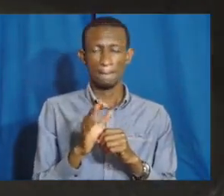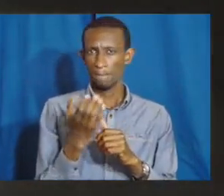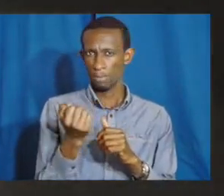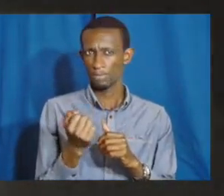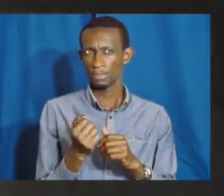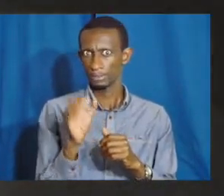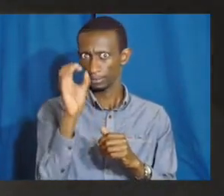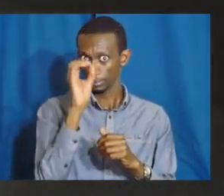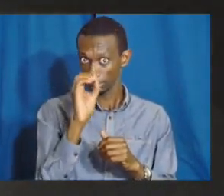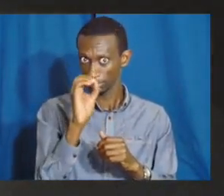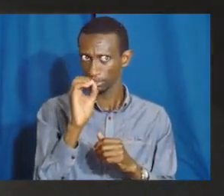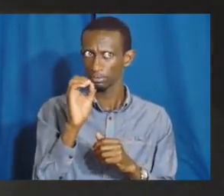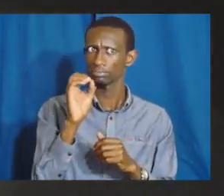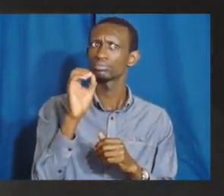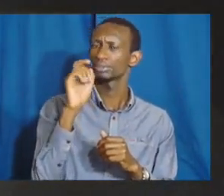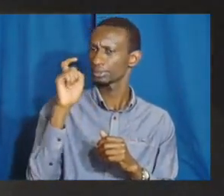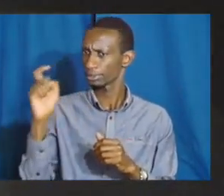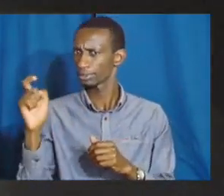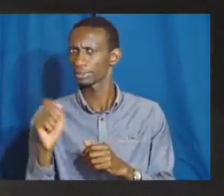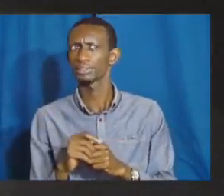y. Let me use a different color.